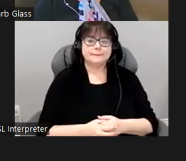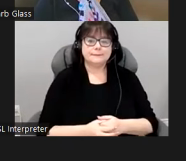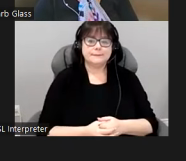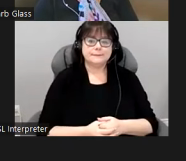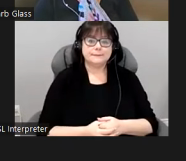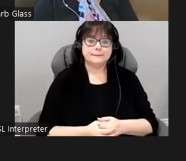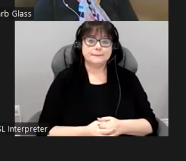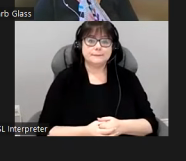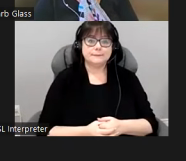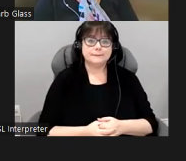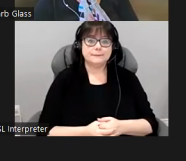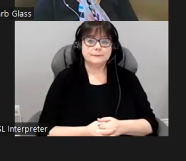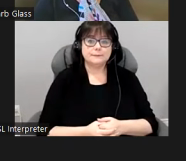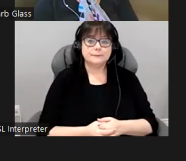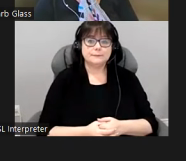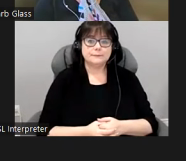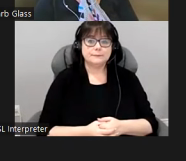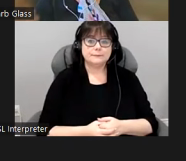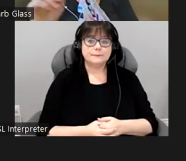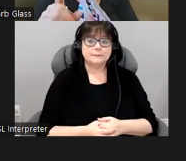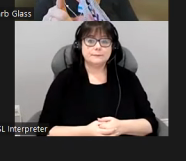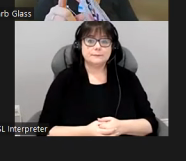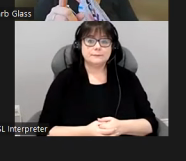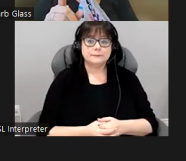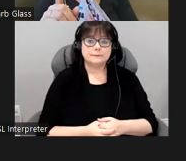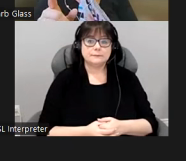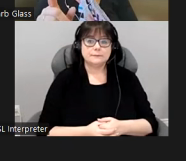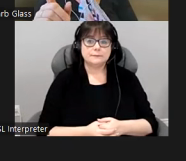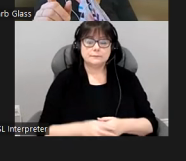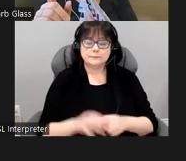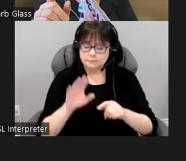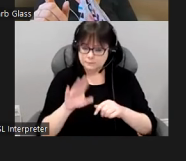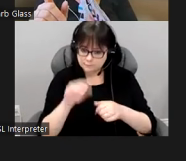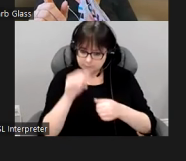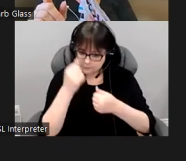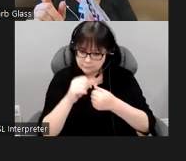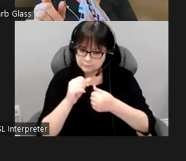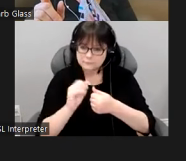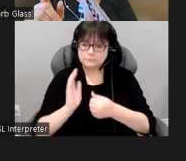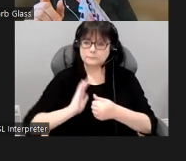So here's where I'm going to say, remember that slide about the impacts of